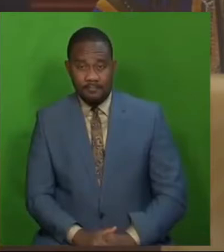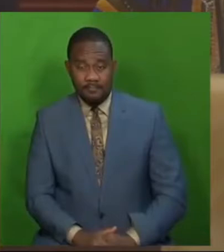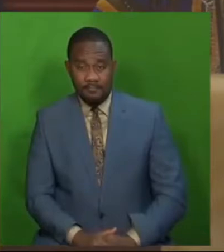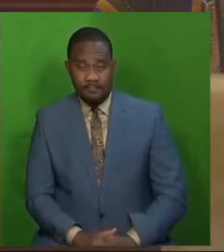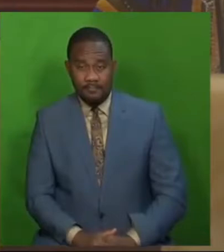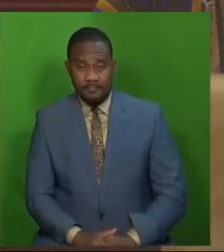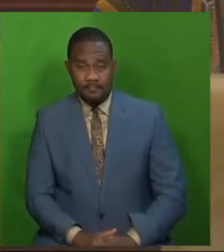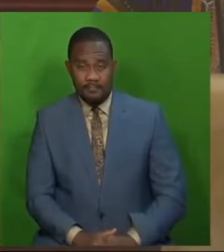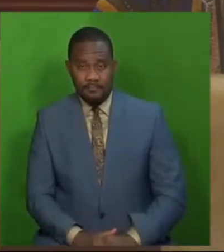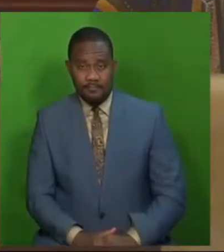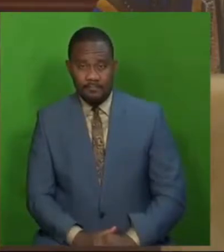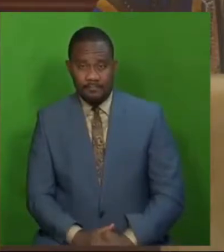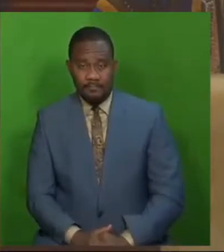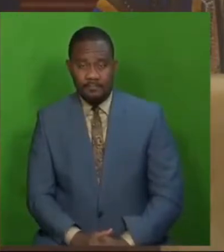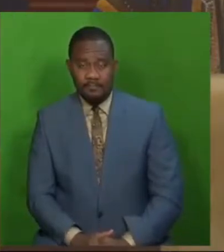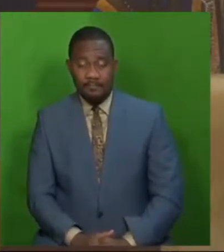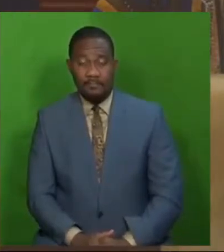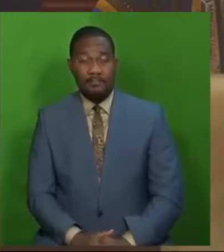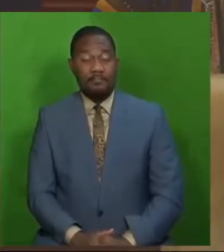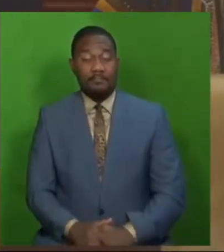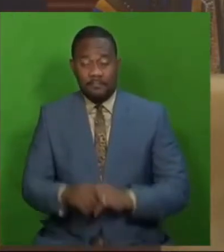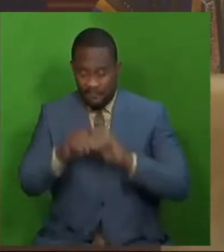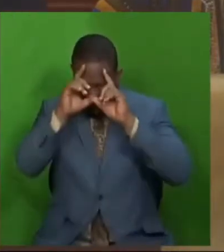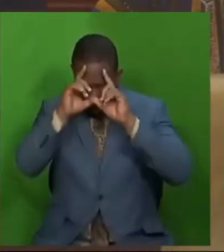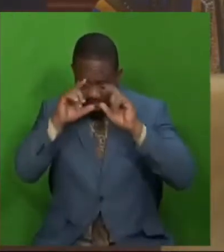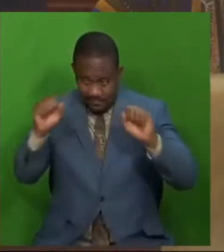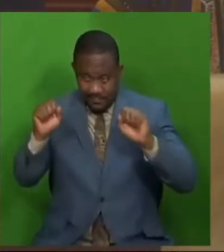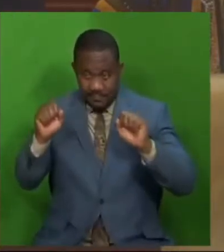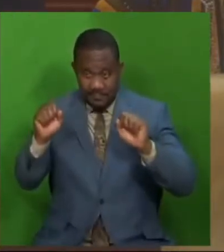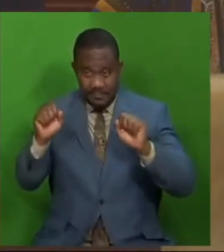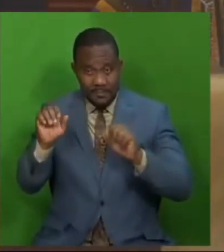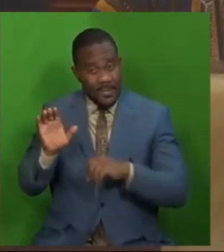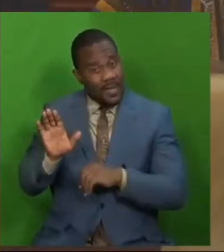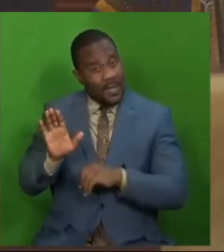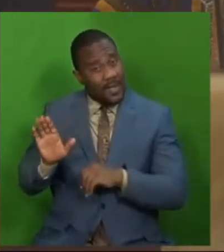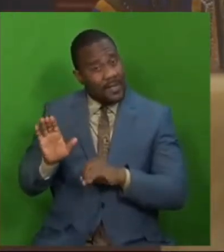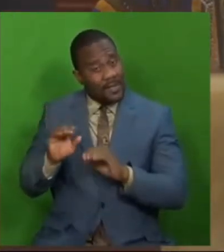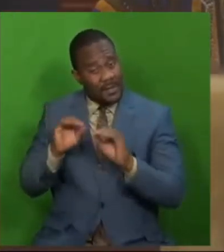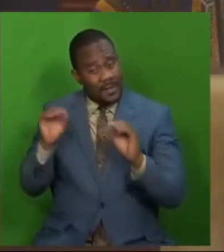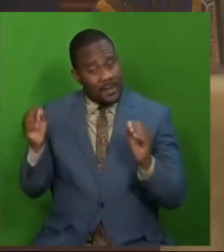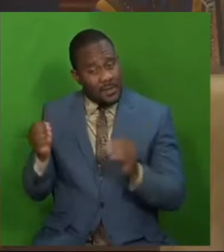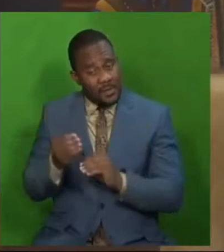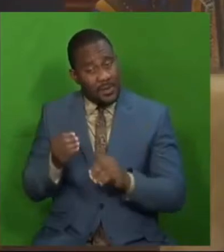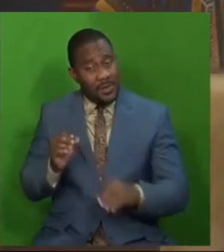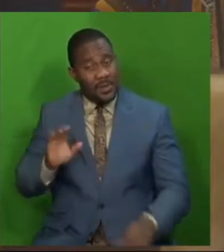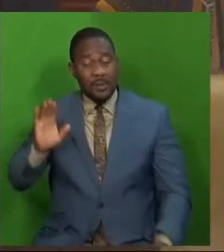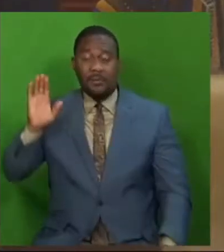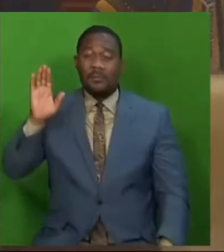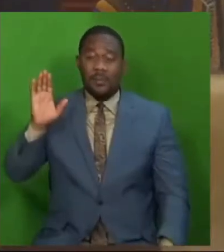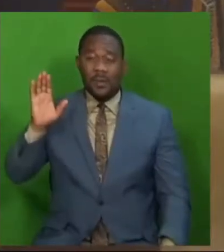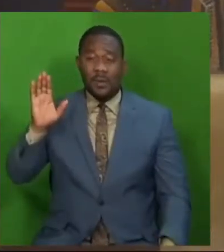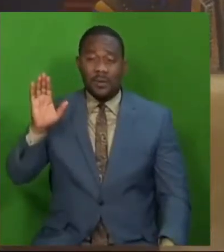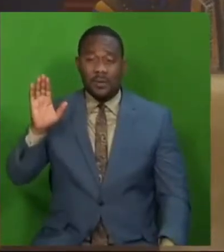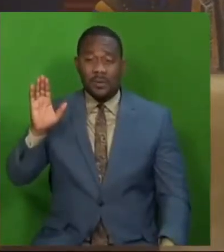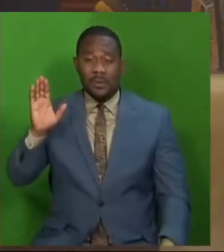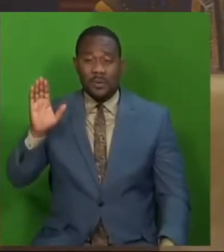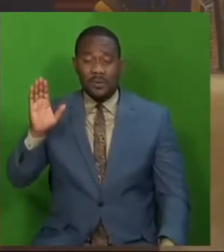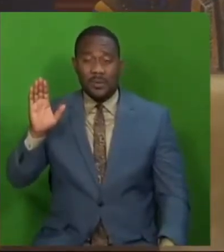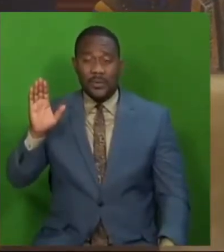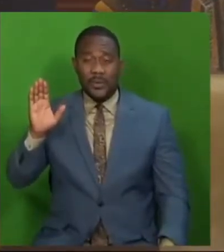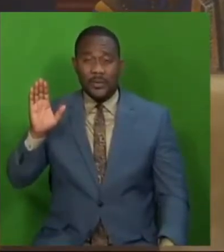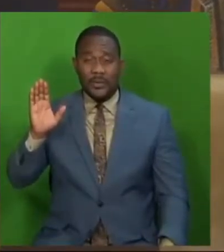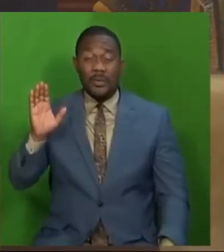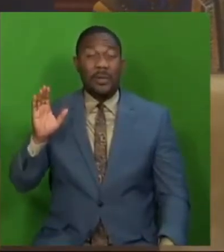the office of the president and the oath that the president takes before assuming